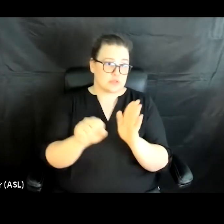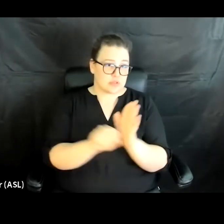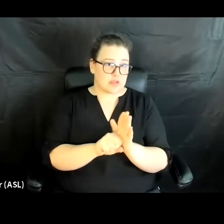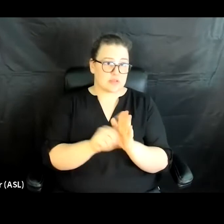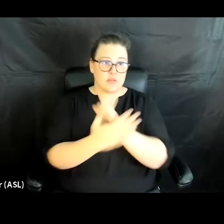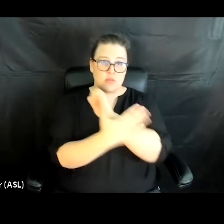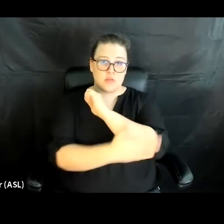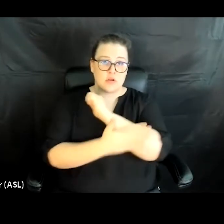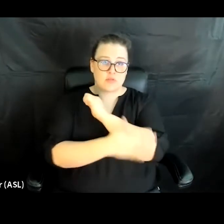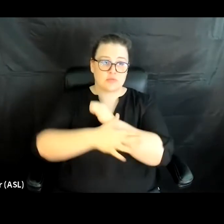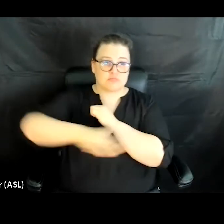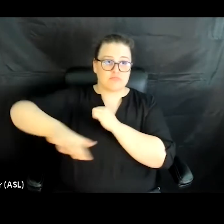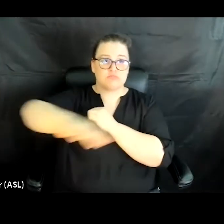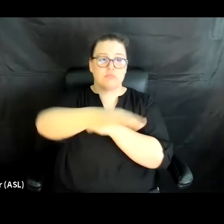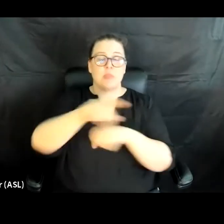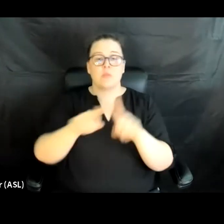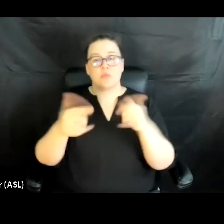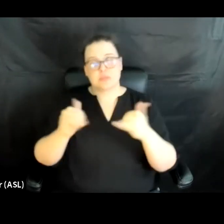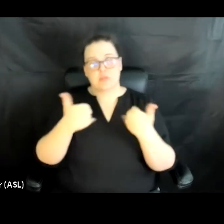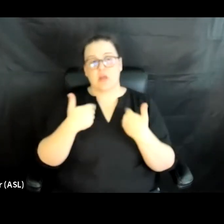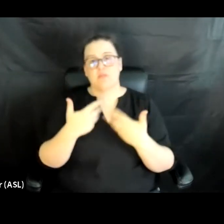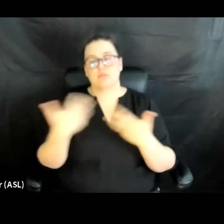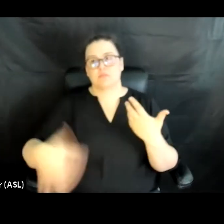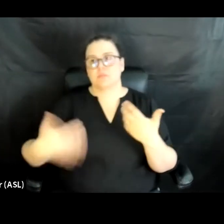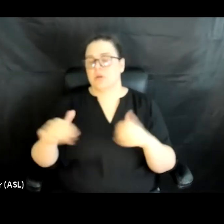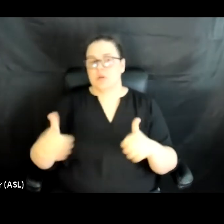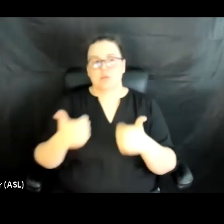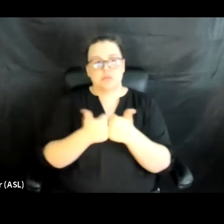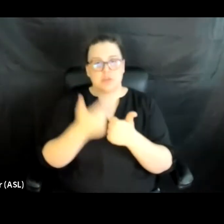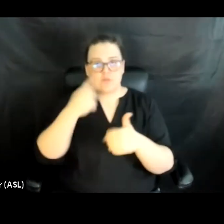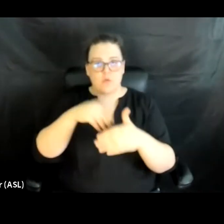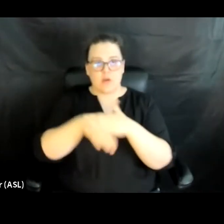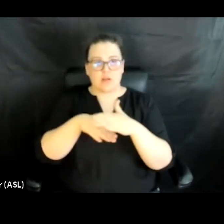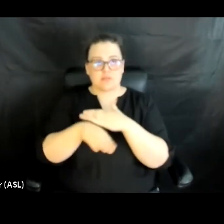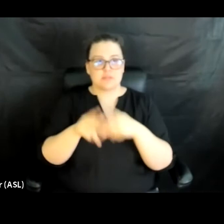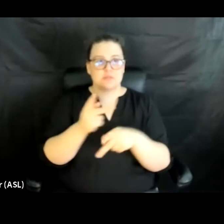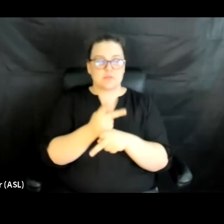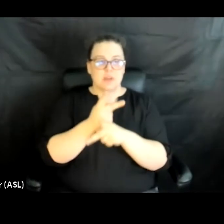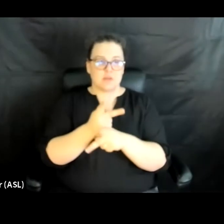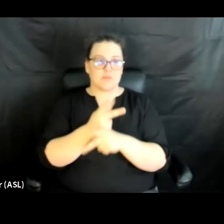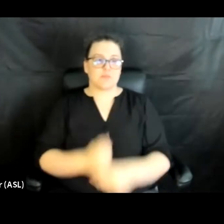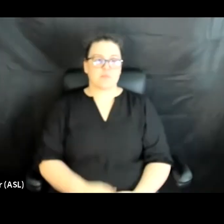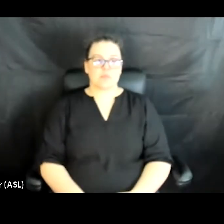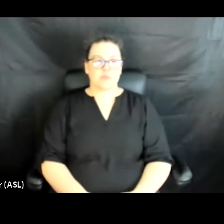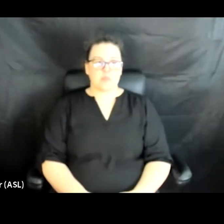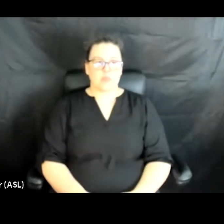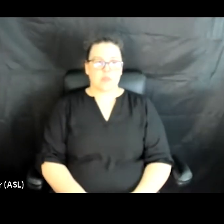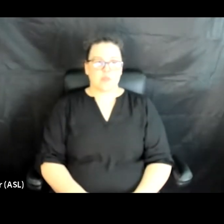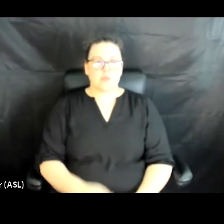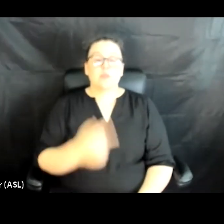we still face significant challenges when it comes to access to care. A recent study from Blue Cross Blue